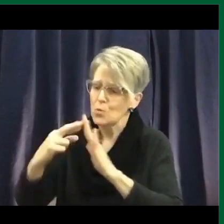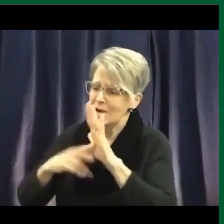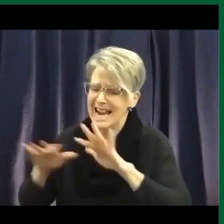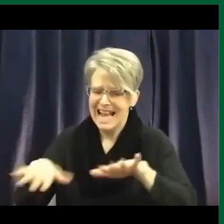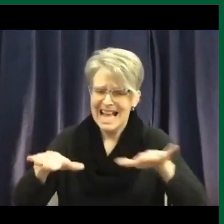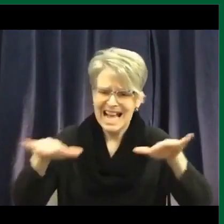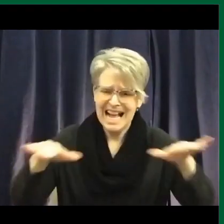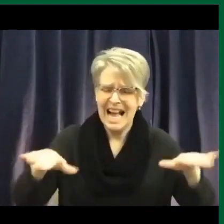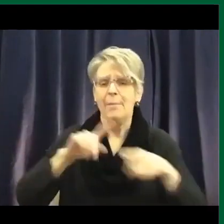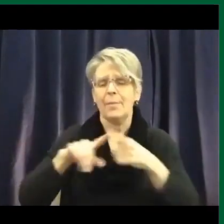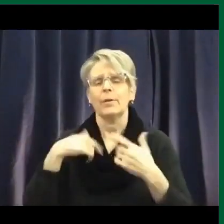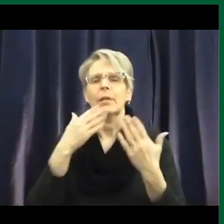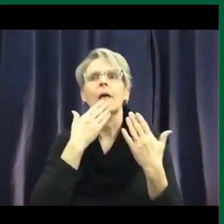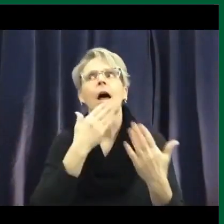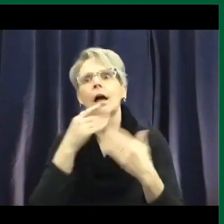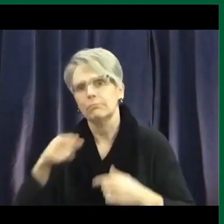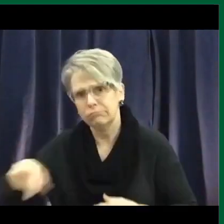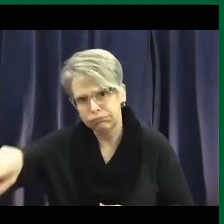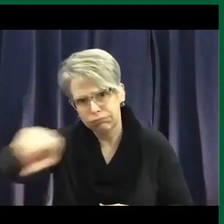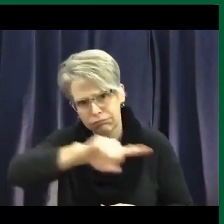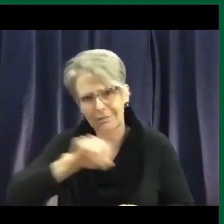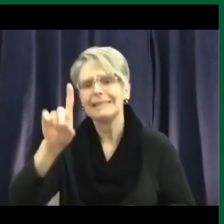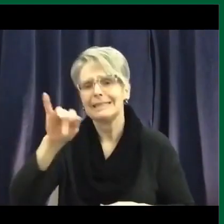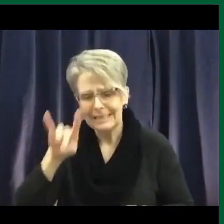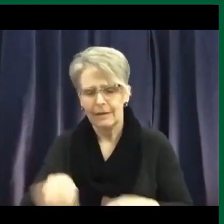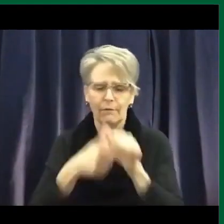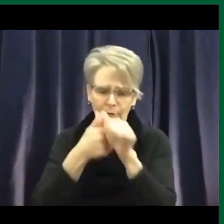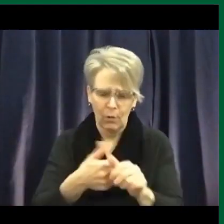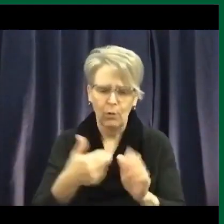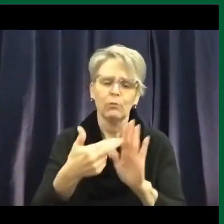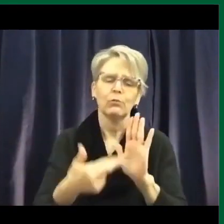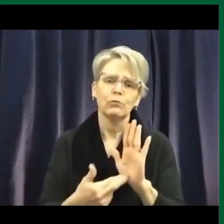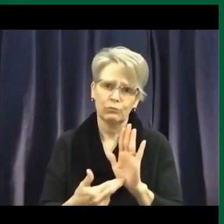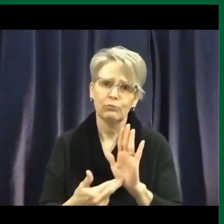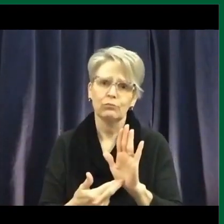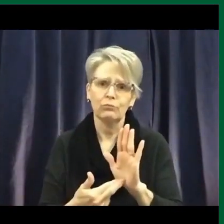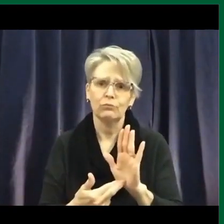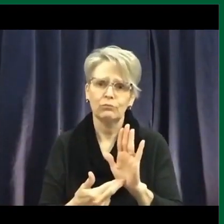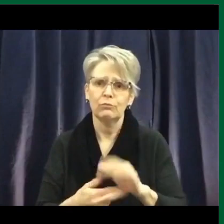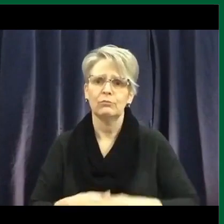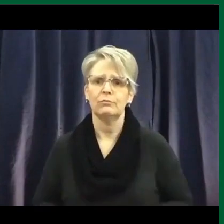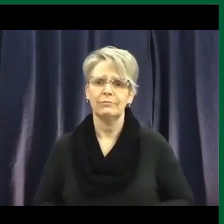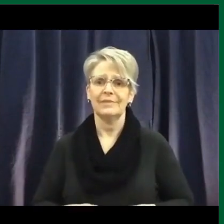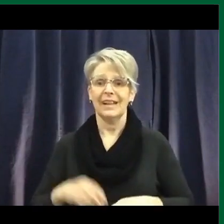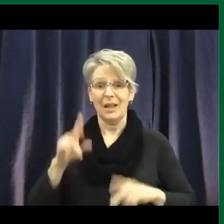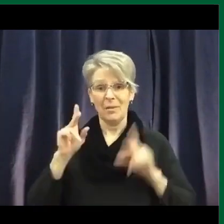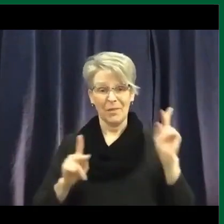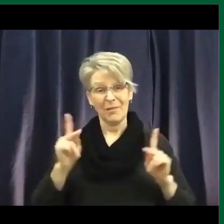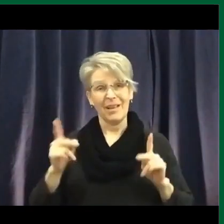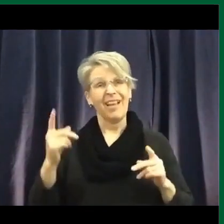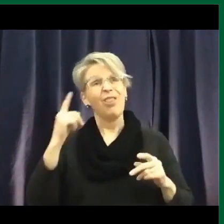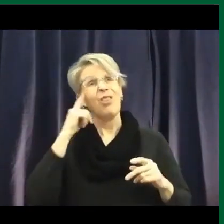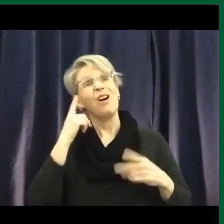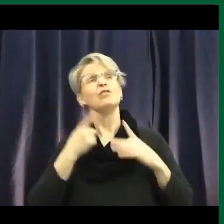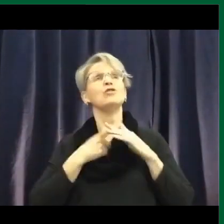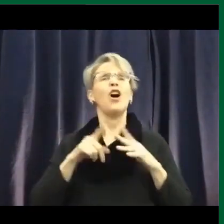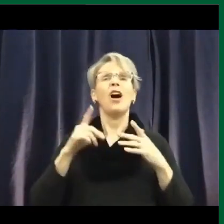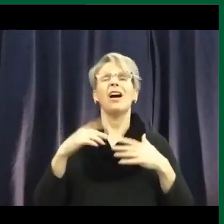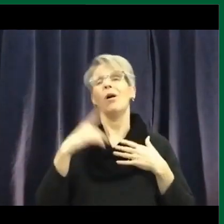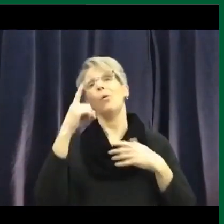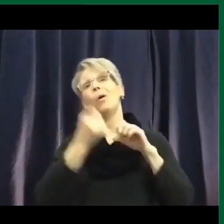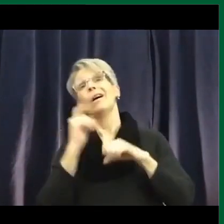for everything that you have done. I know none of us wanted to be talking about COVID yet today when this began about a